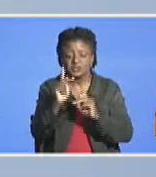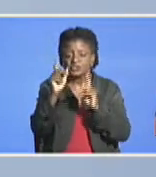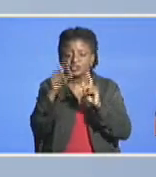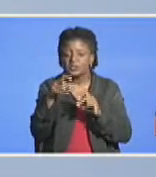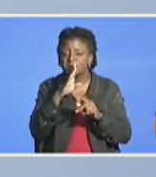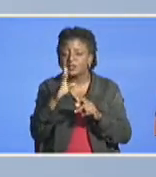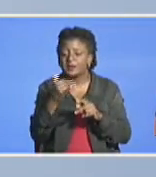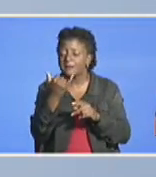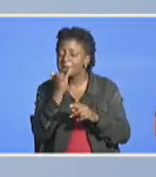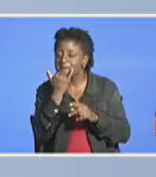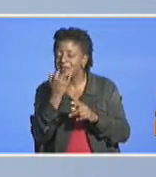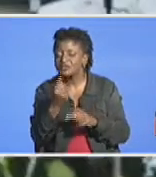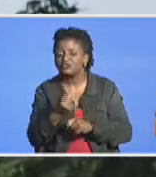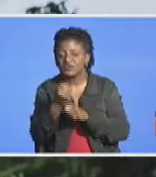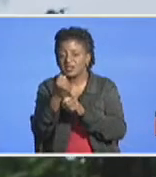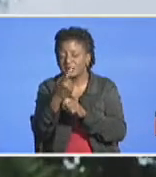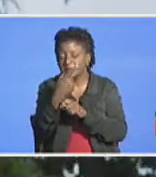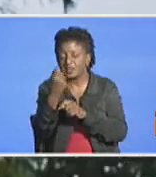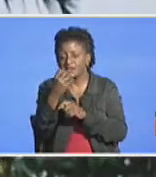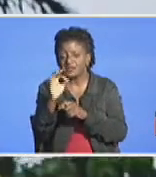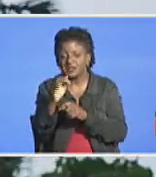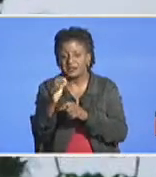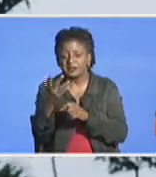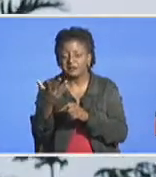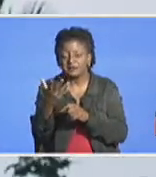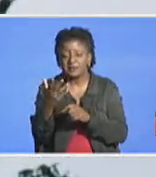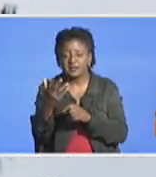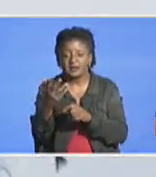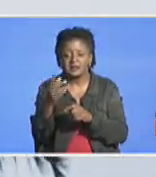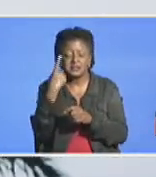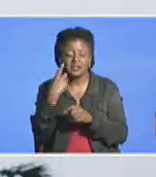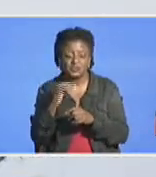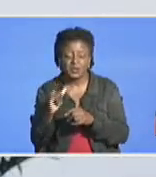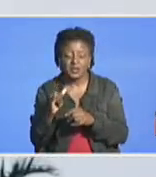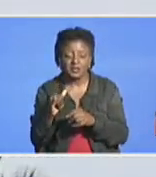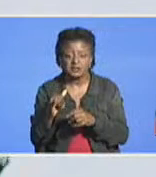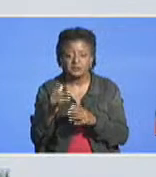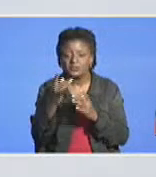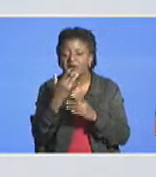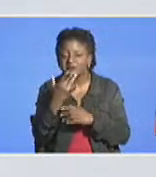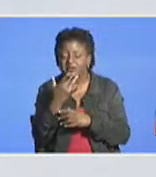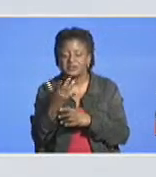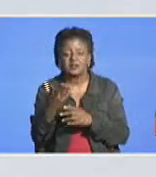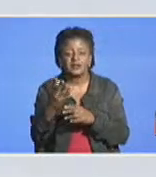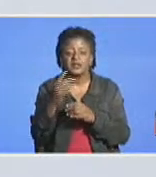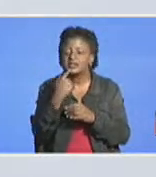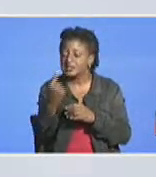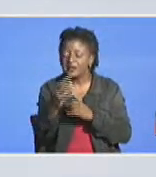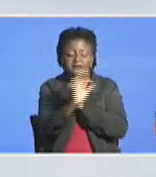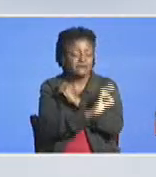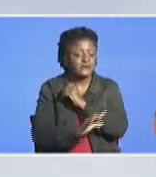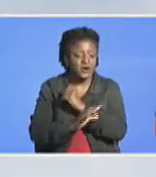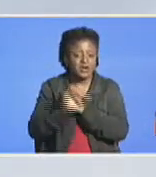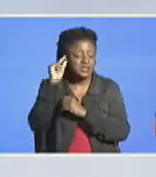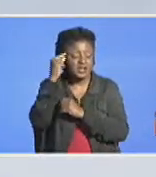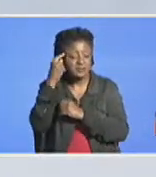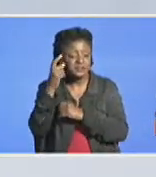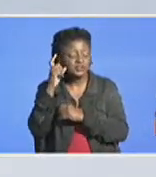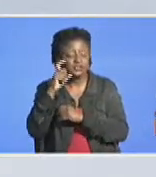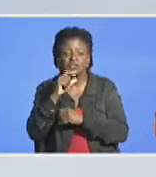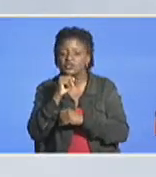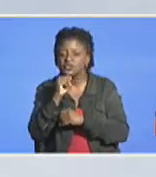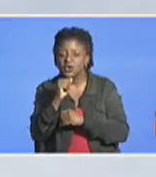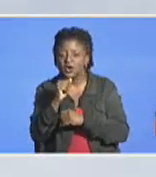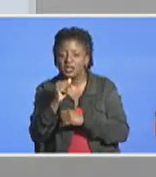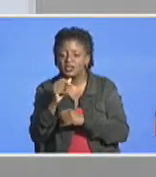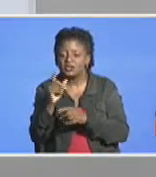sexuality, foreign governments or guests in the country should not leverage their influence to promote lifestyles inconsistent